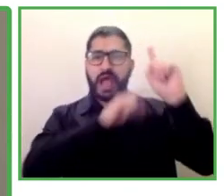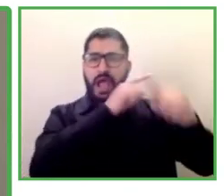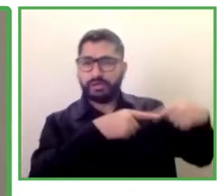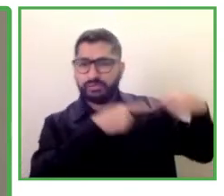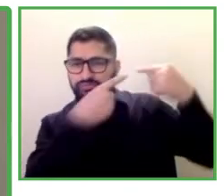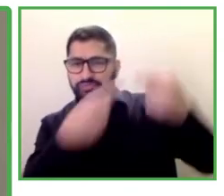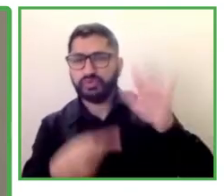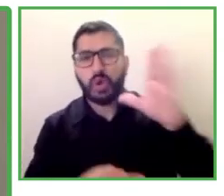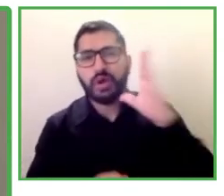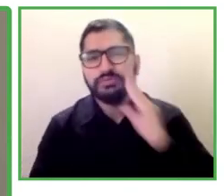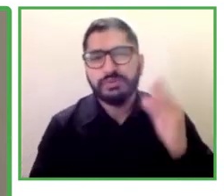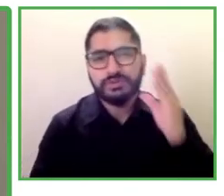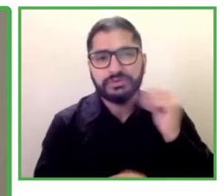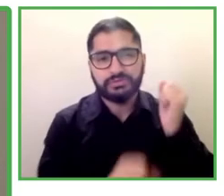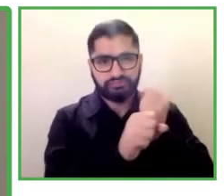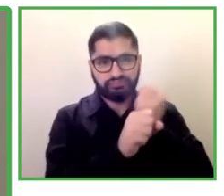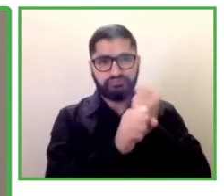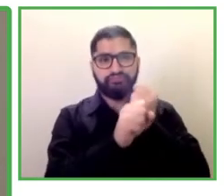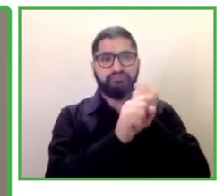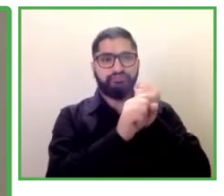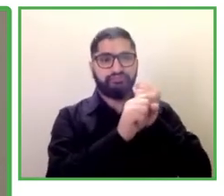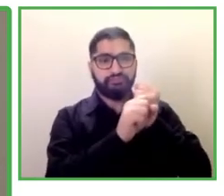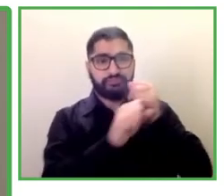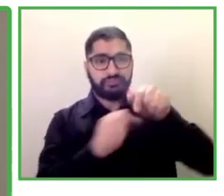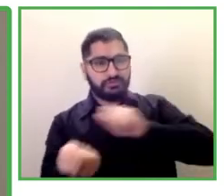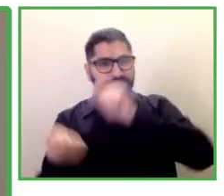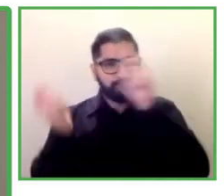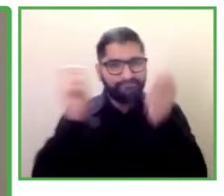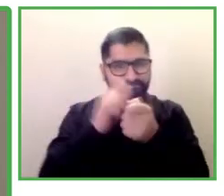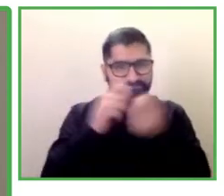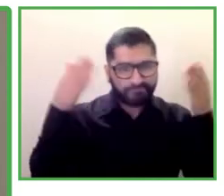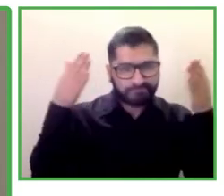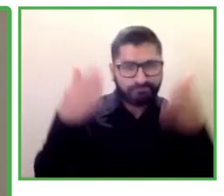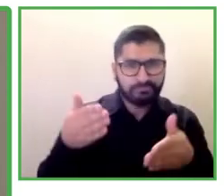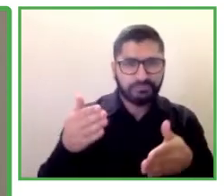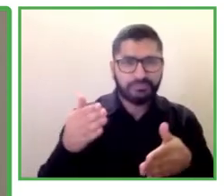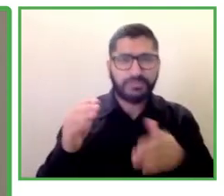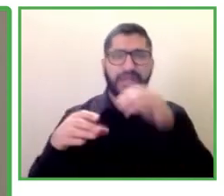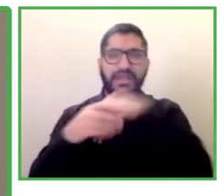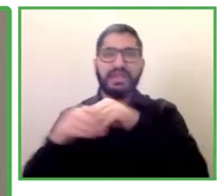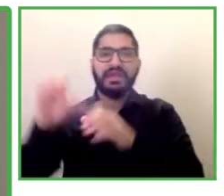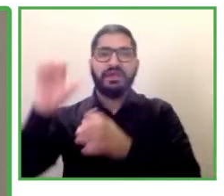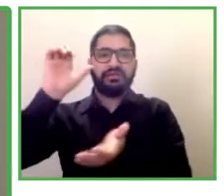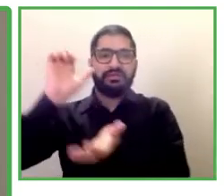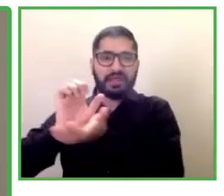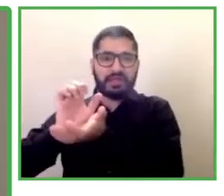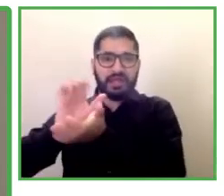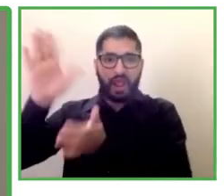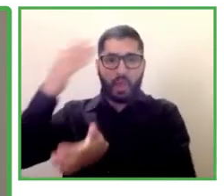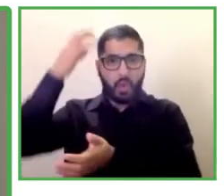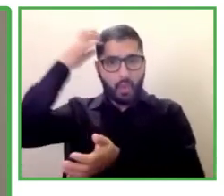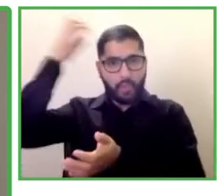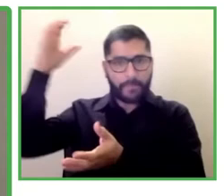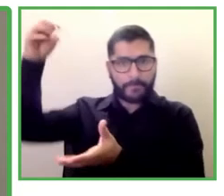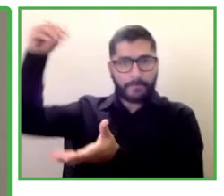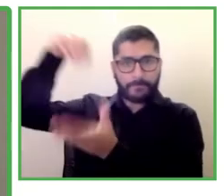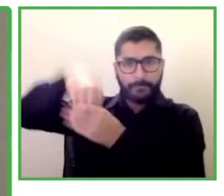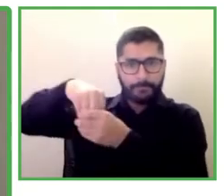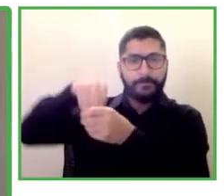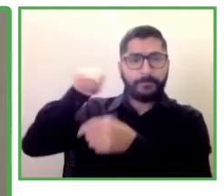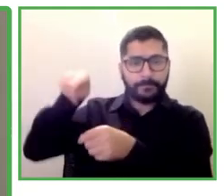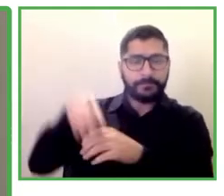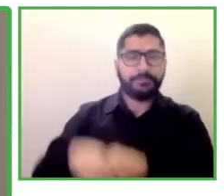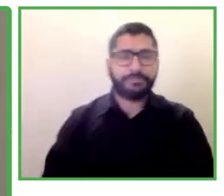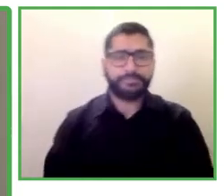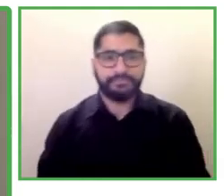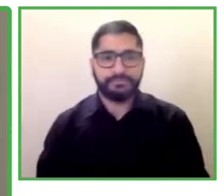working with concepts of the Office of Disability Employment in the United States Department of Labor. So, Katia and